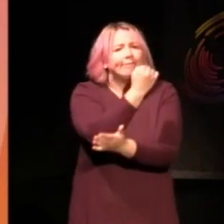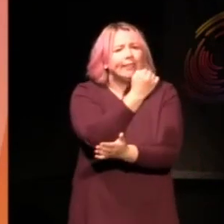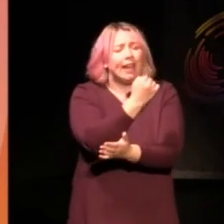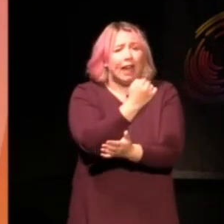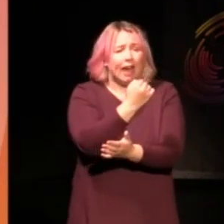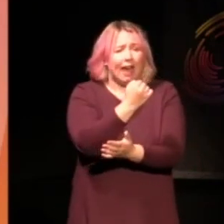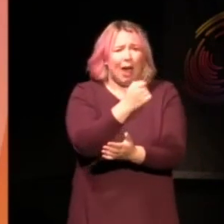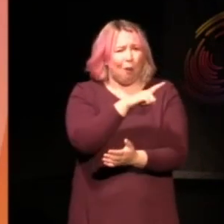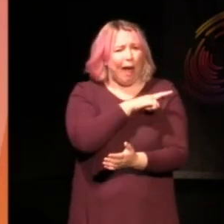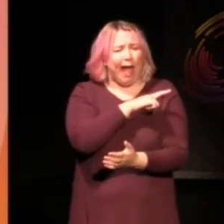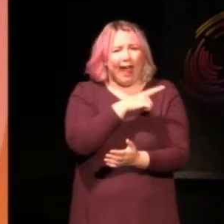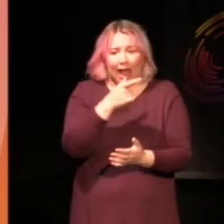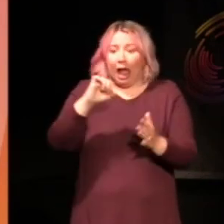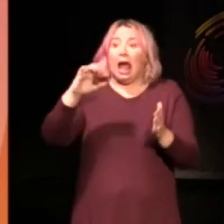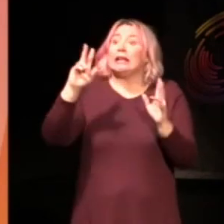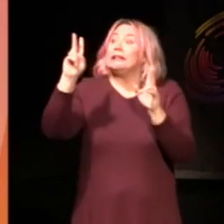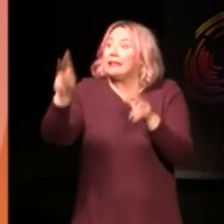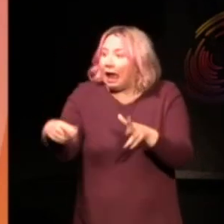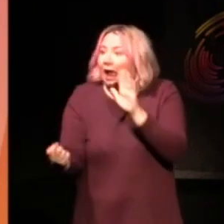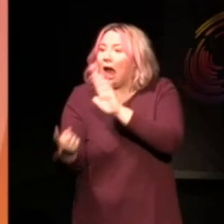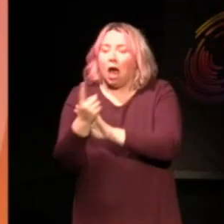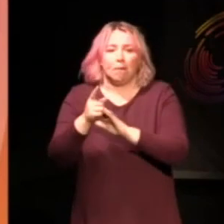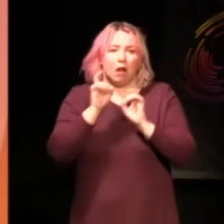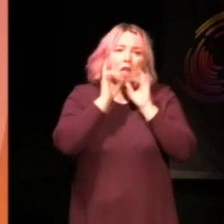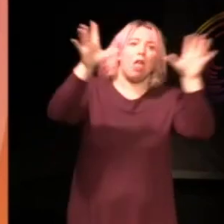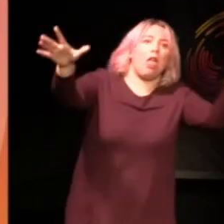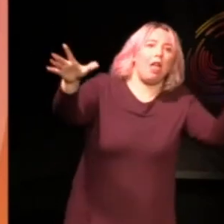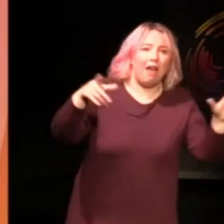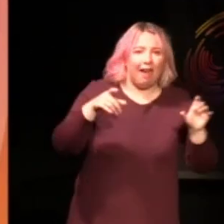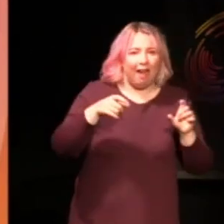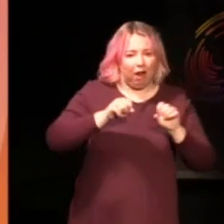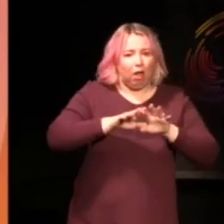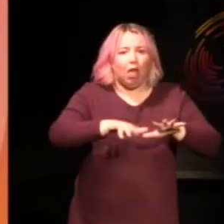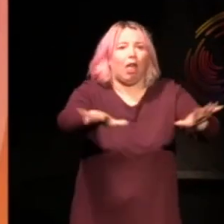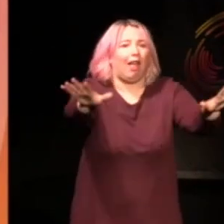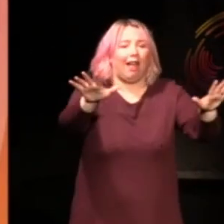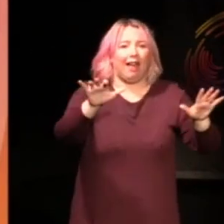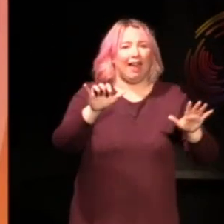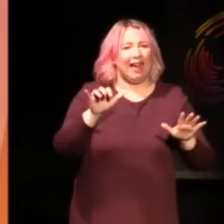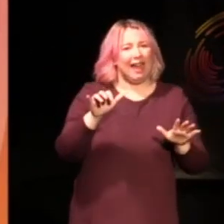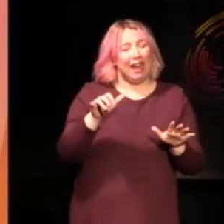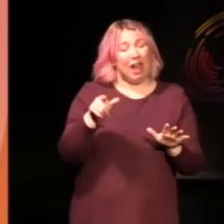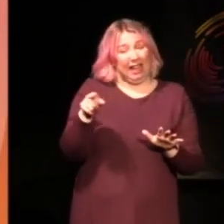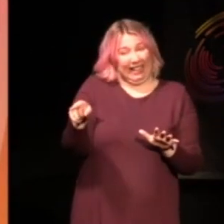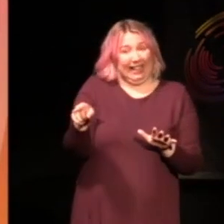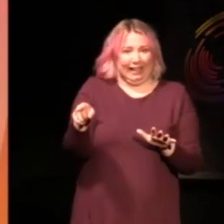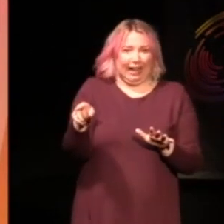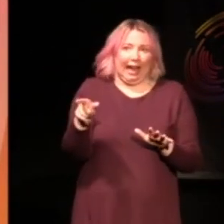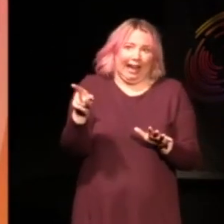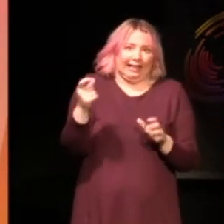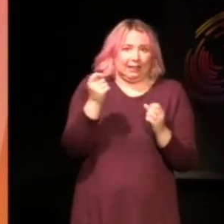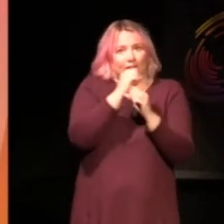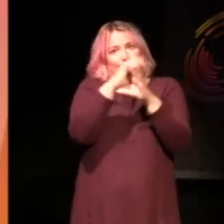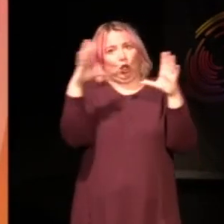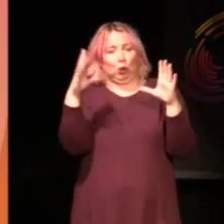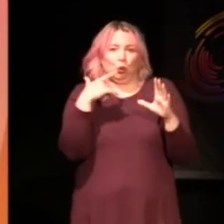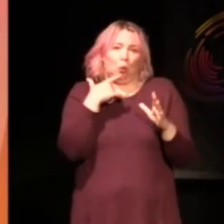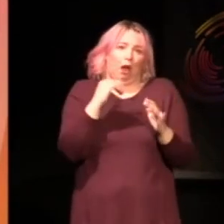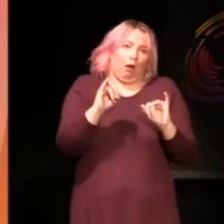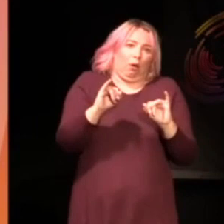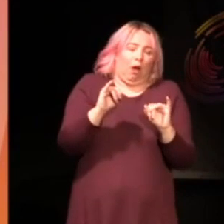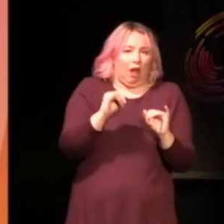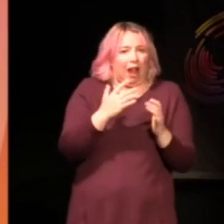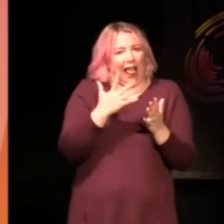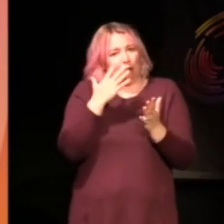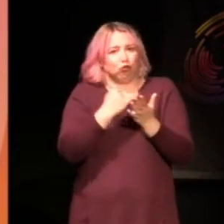in terms of being accepted, if you've had any radical views. And and now we do have our